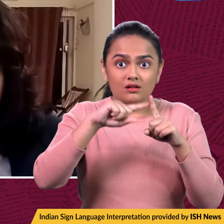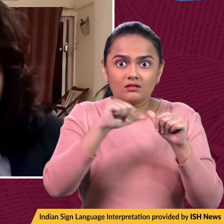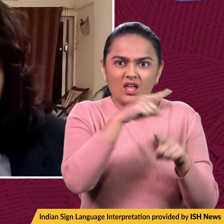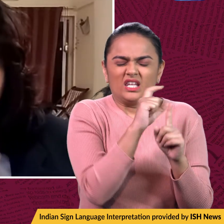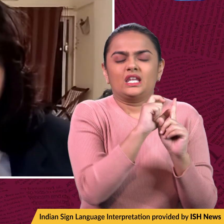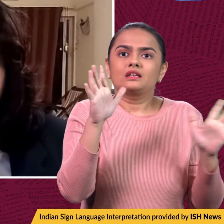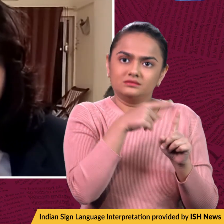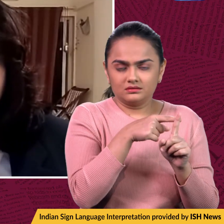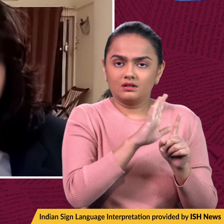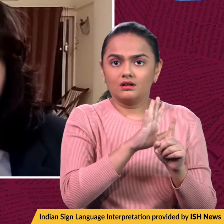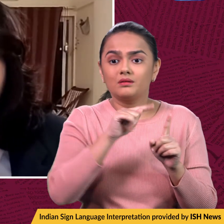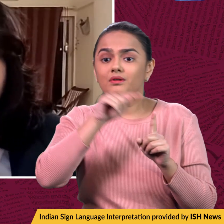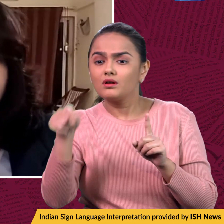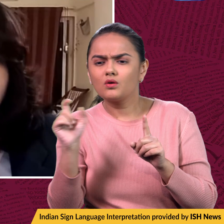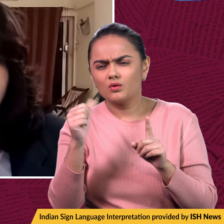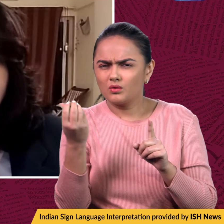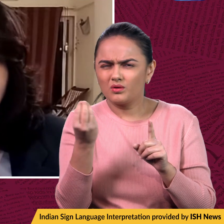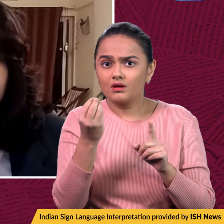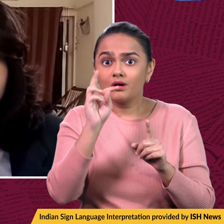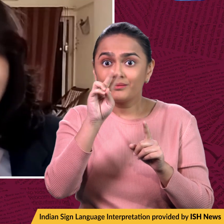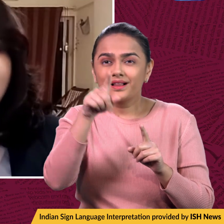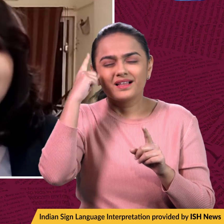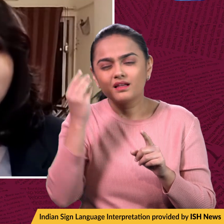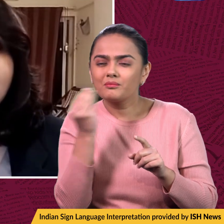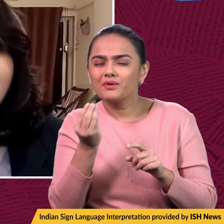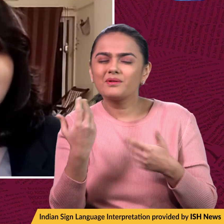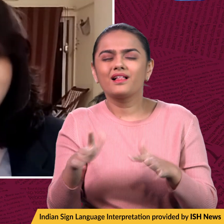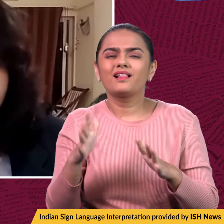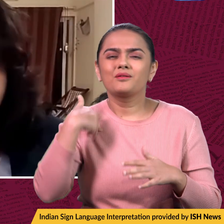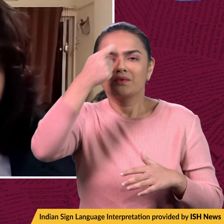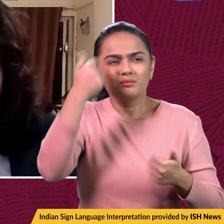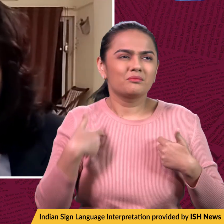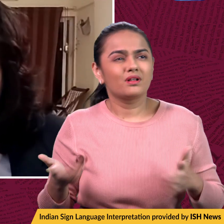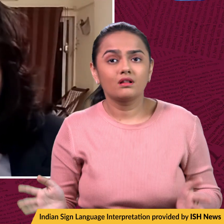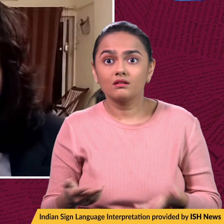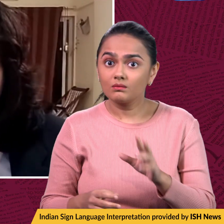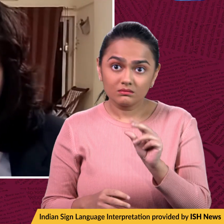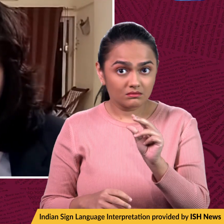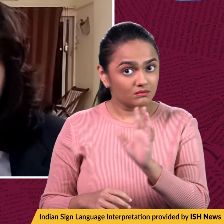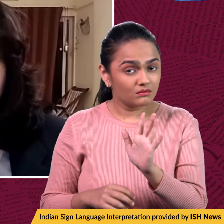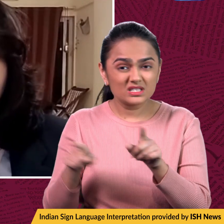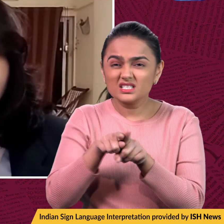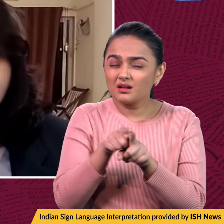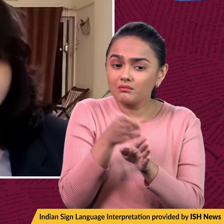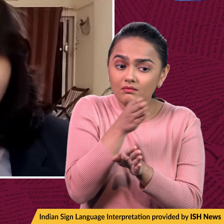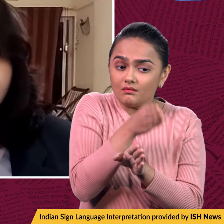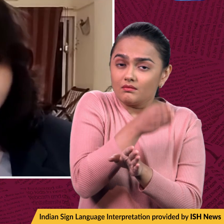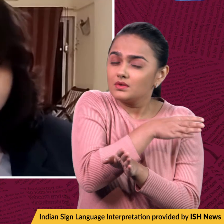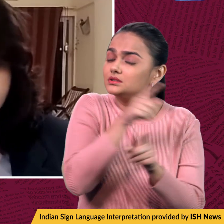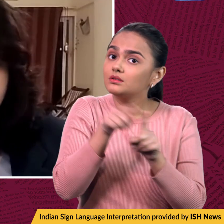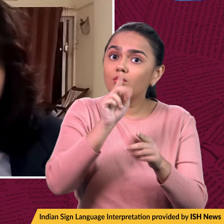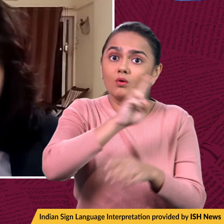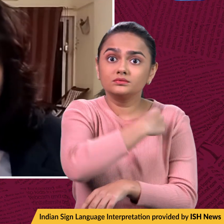Delta, especially in those vaccinated, it does not mean it should be categorized as mild. Just like previous variants, Omicron